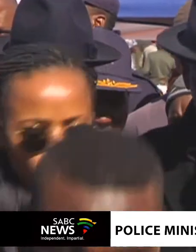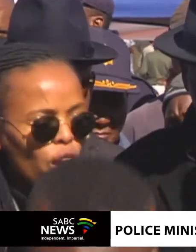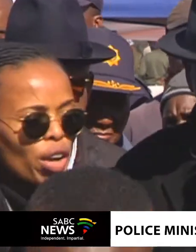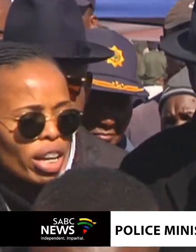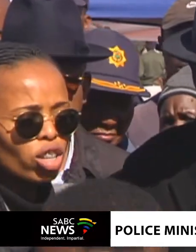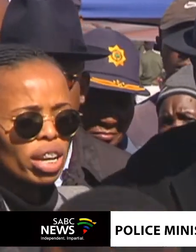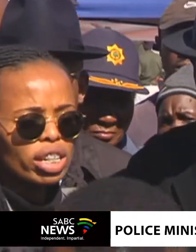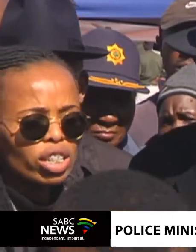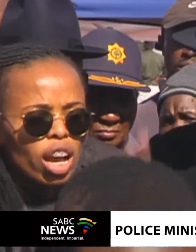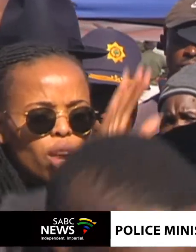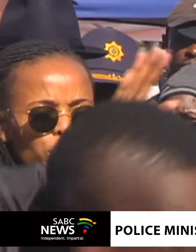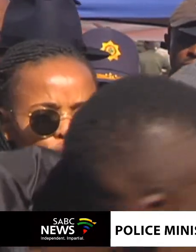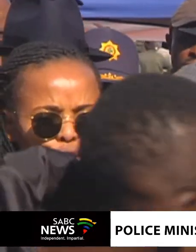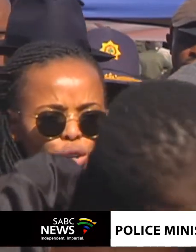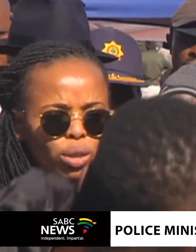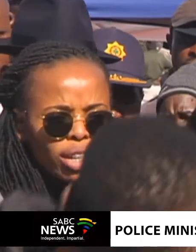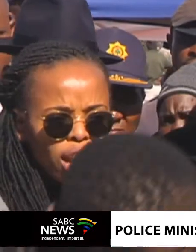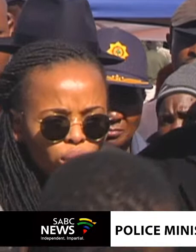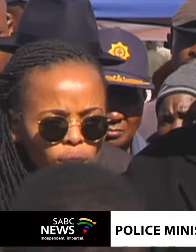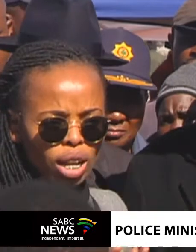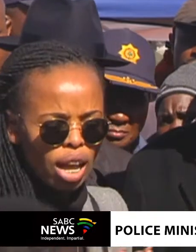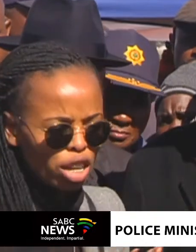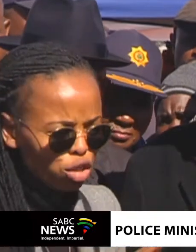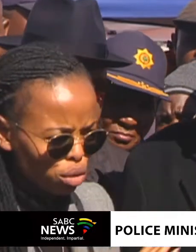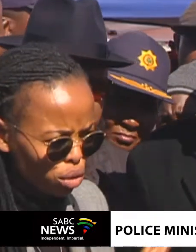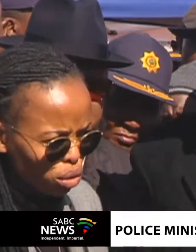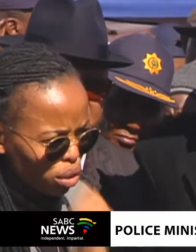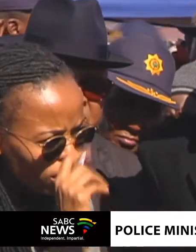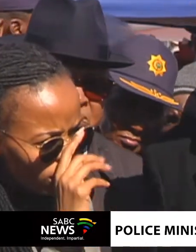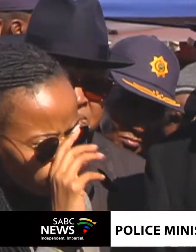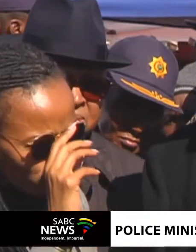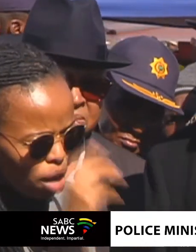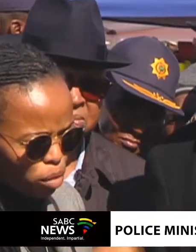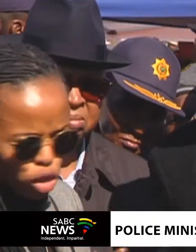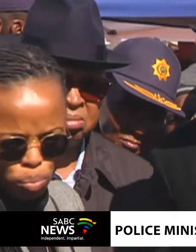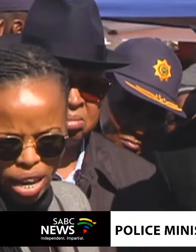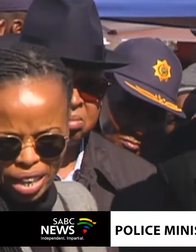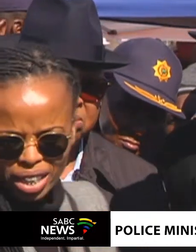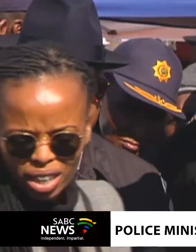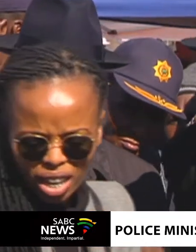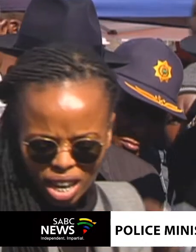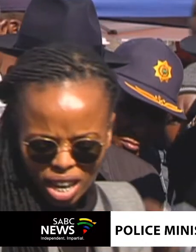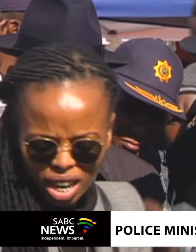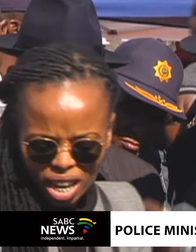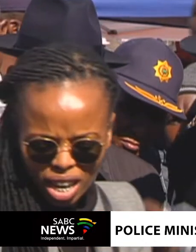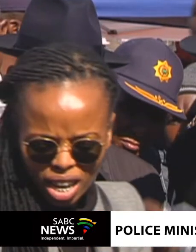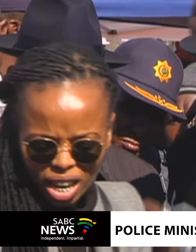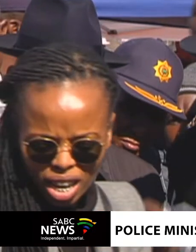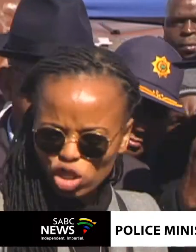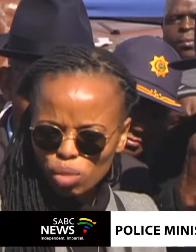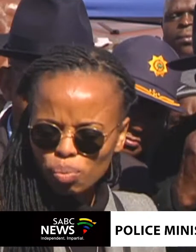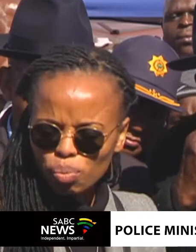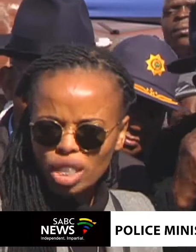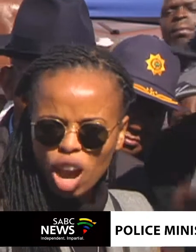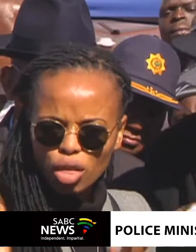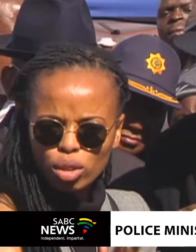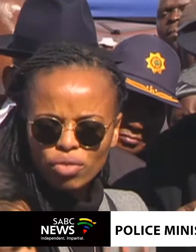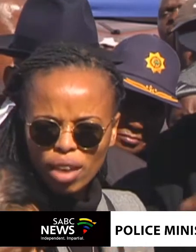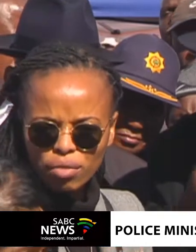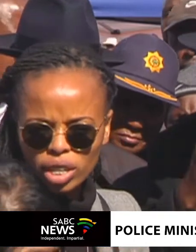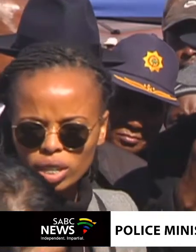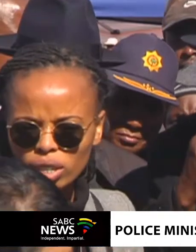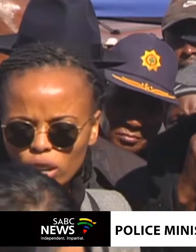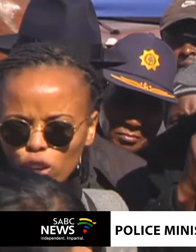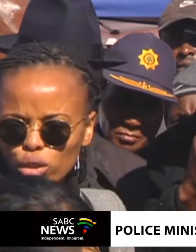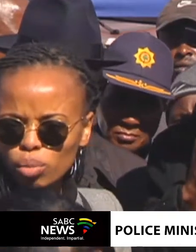Mike's. Oh yes, colleagues, we're just told now, as true to the promise by the SAPS and GP, there are those